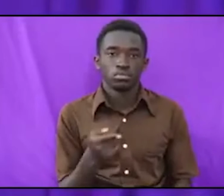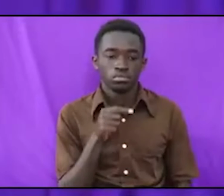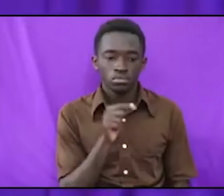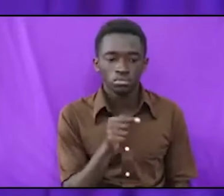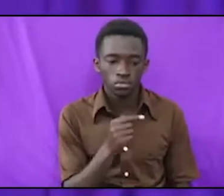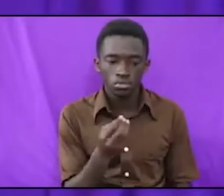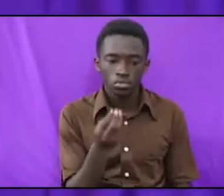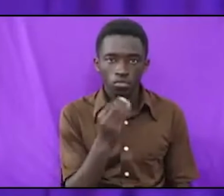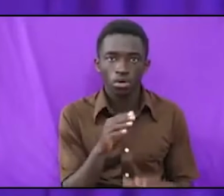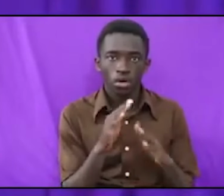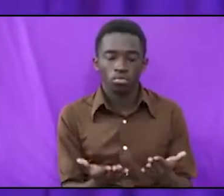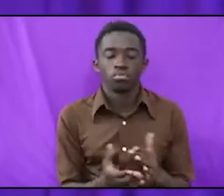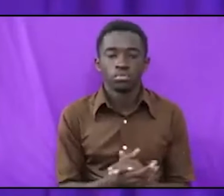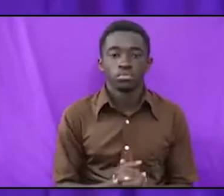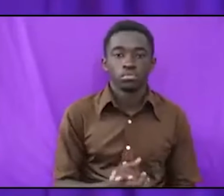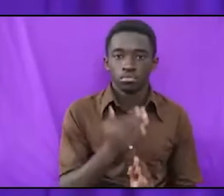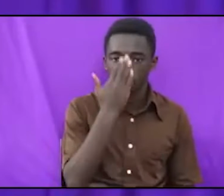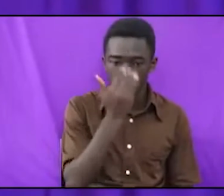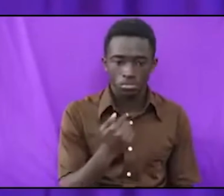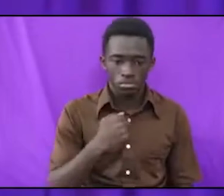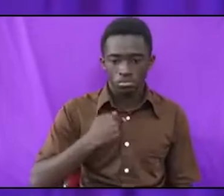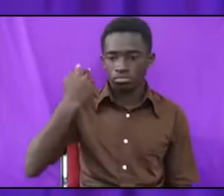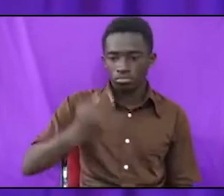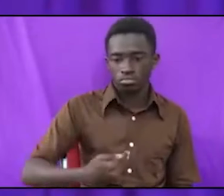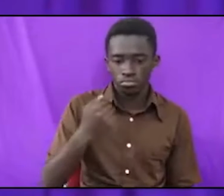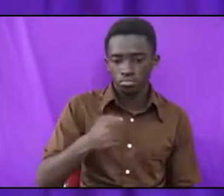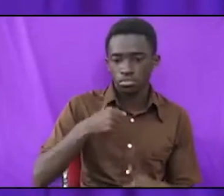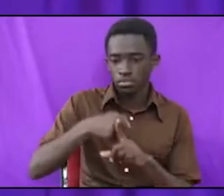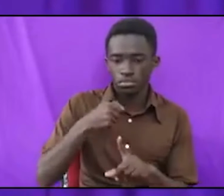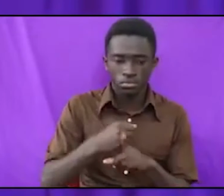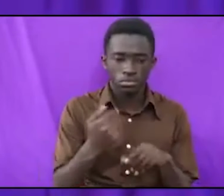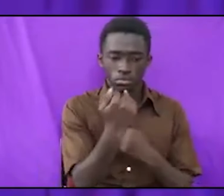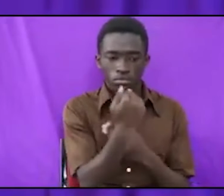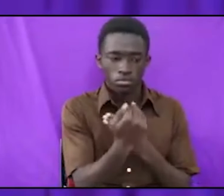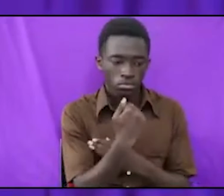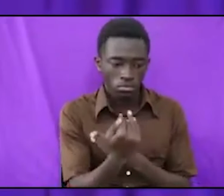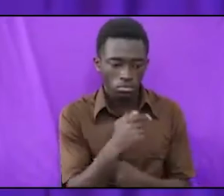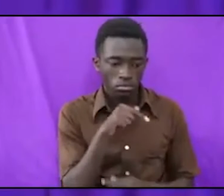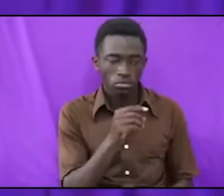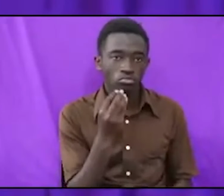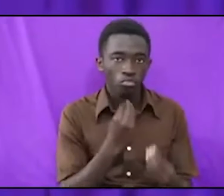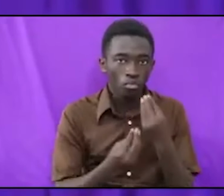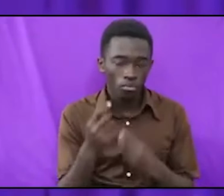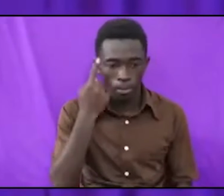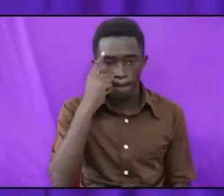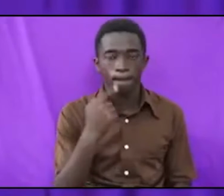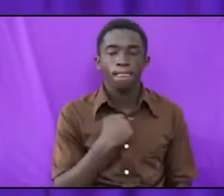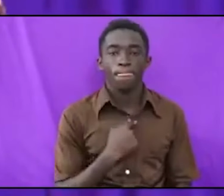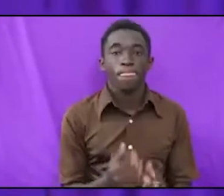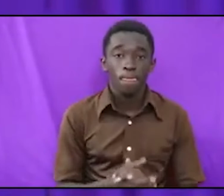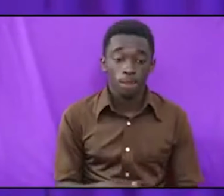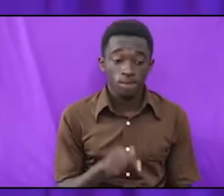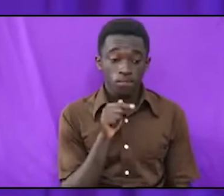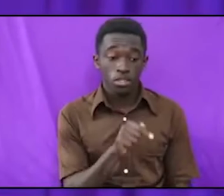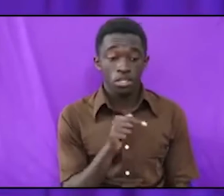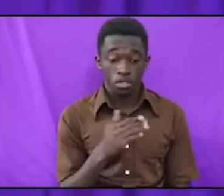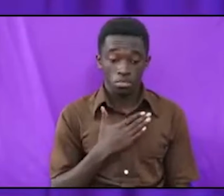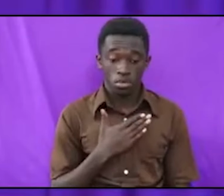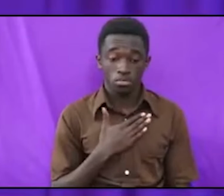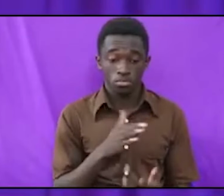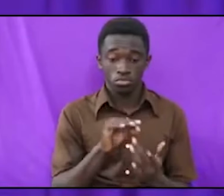way? I'm being persuaded. I'm being asked to take this. It's a requirement for me. It is not my choice. They